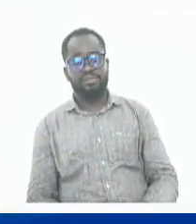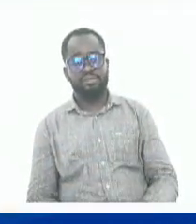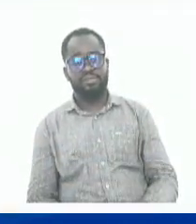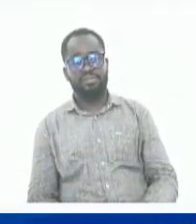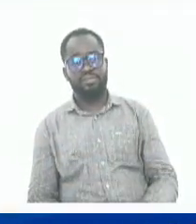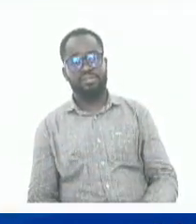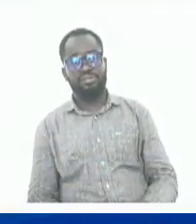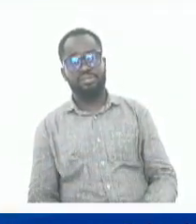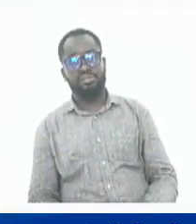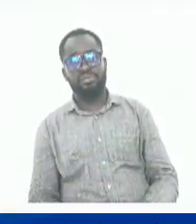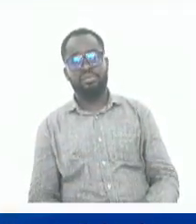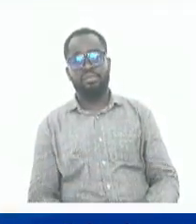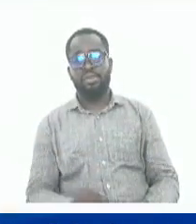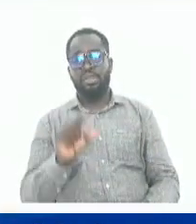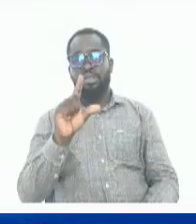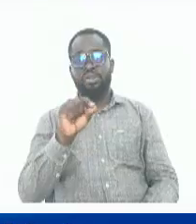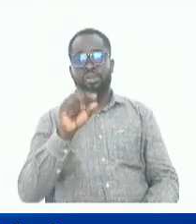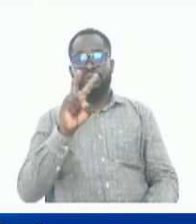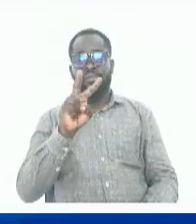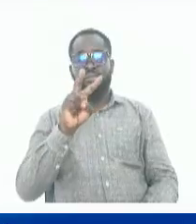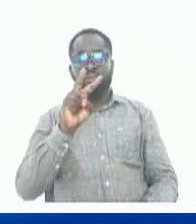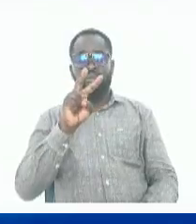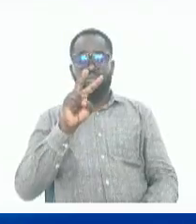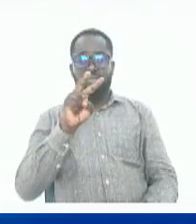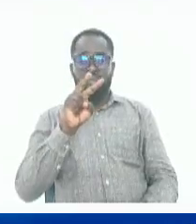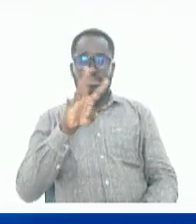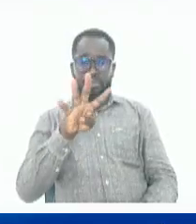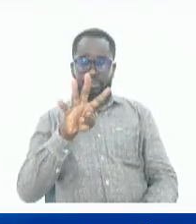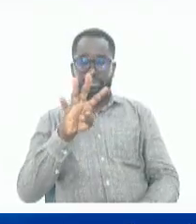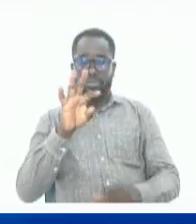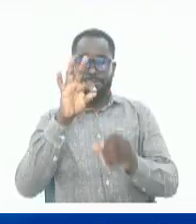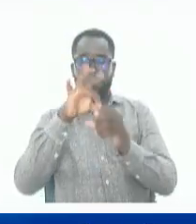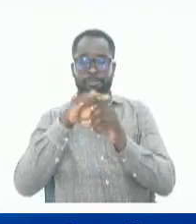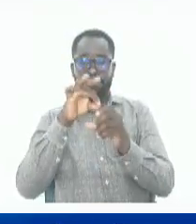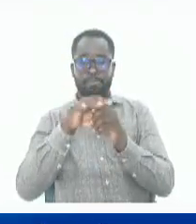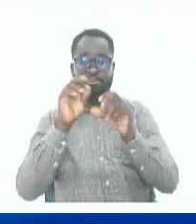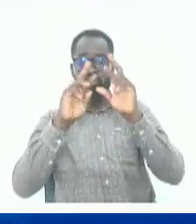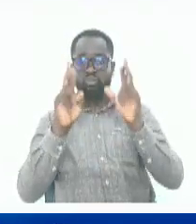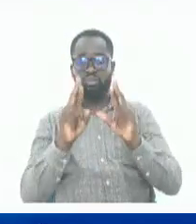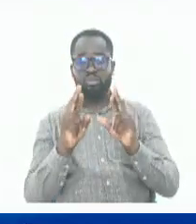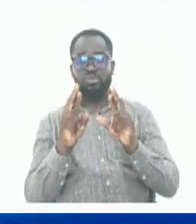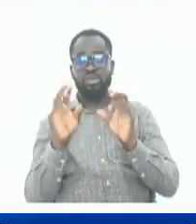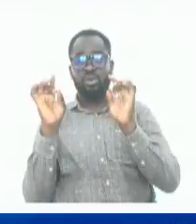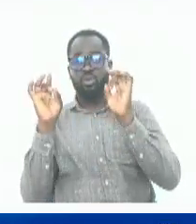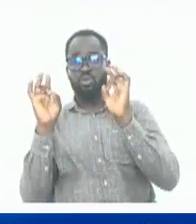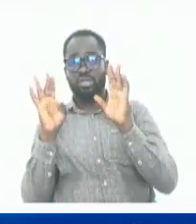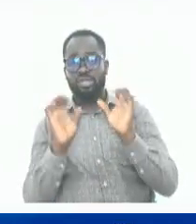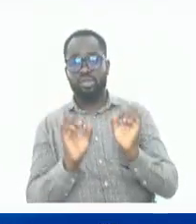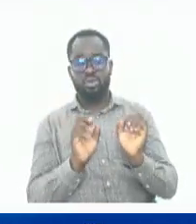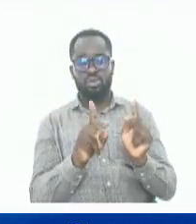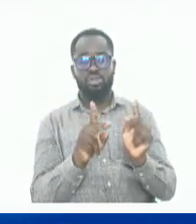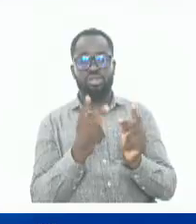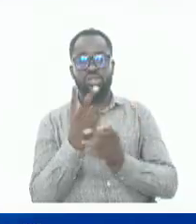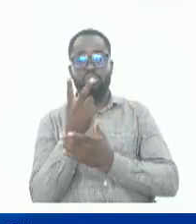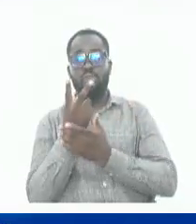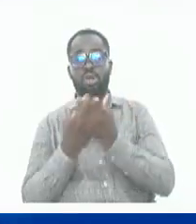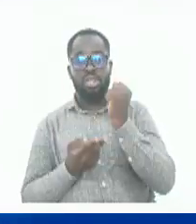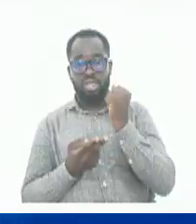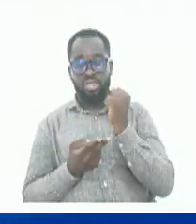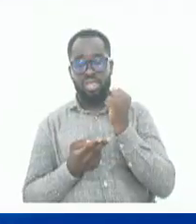In 2024, the elections outcome introduced both risks and opportunities for our